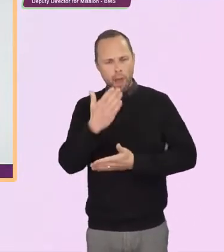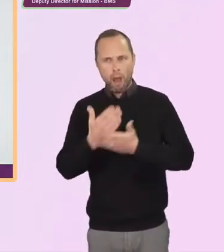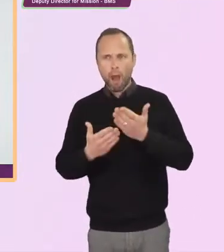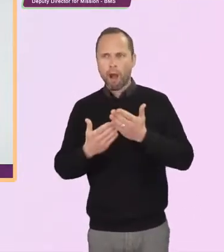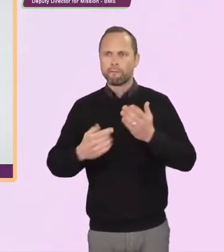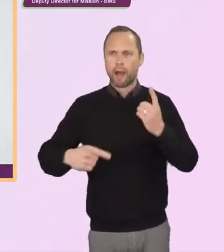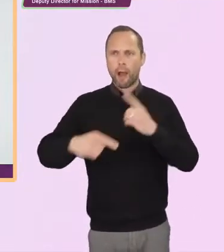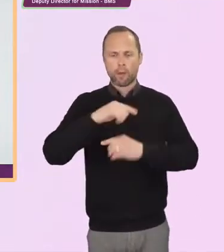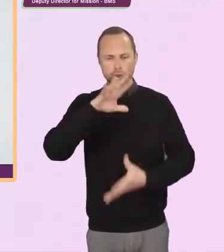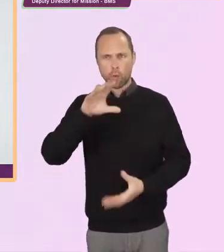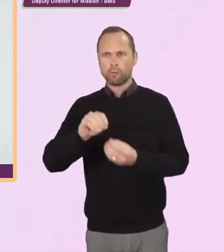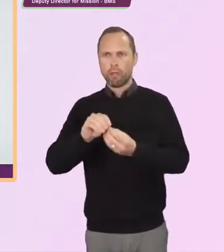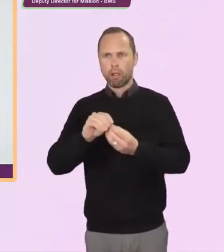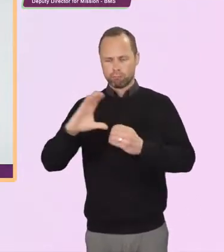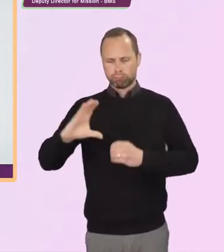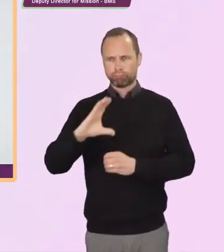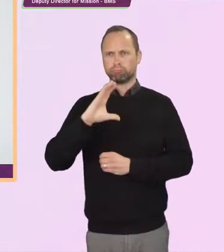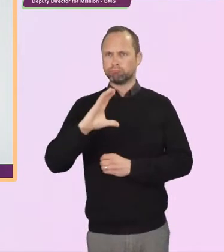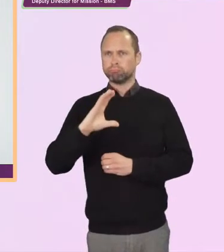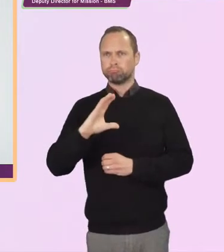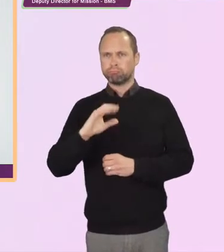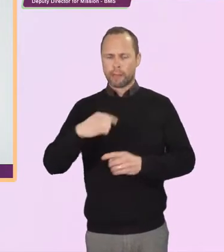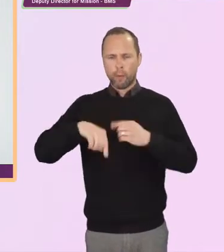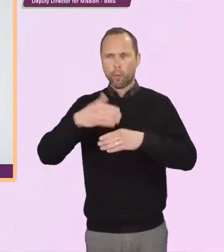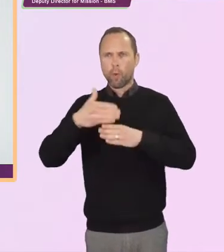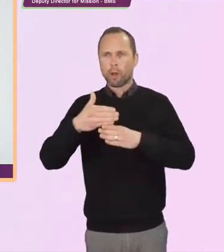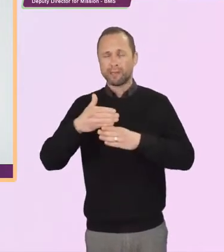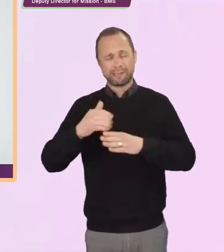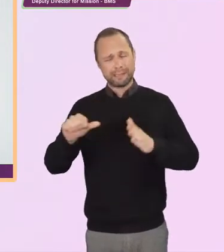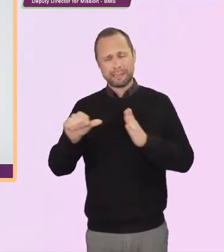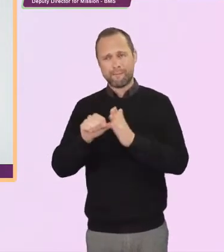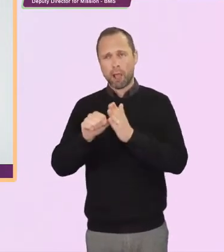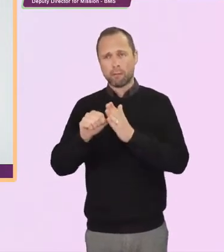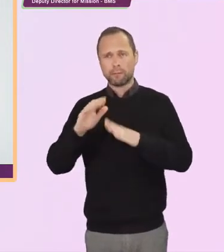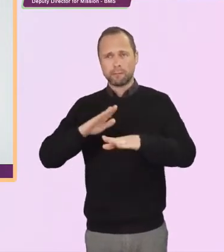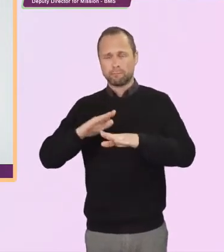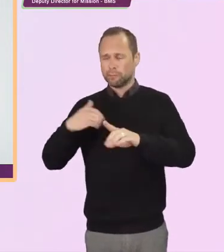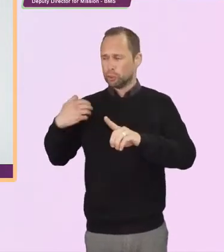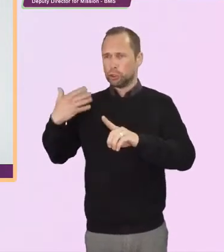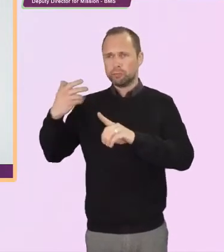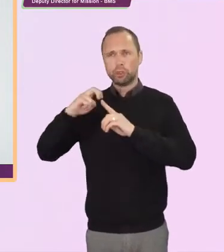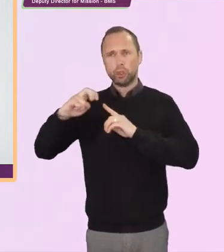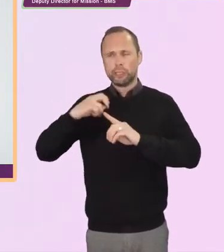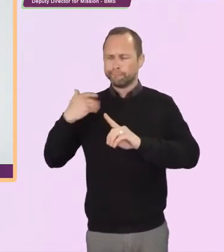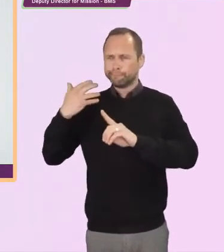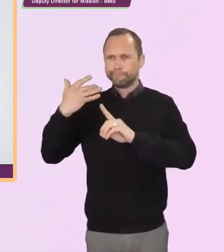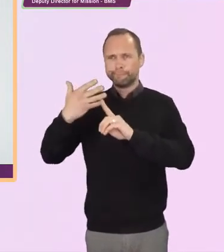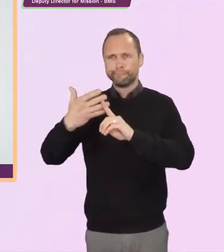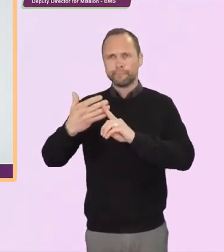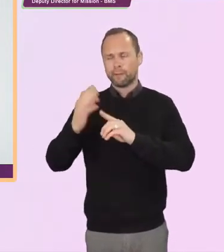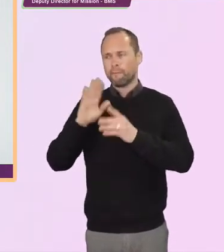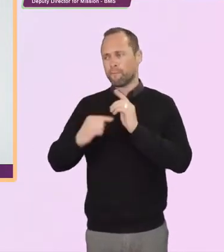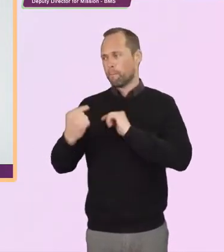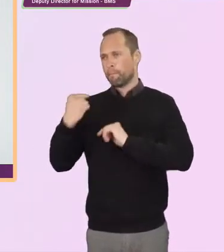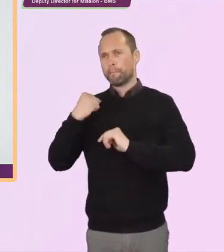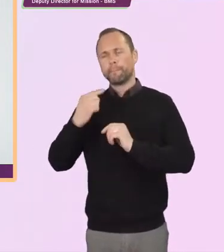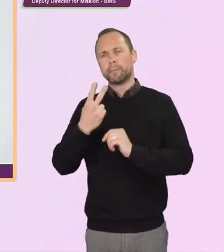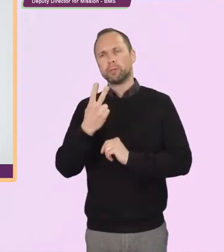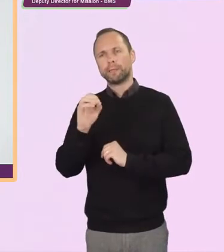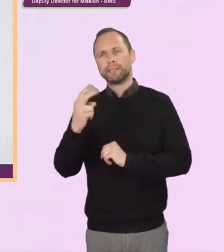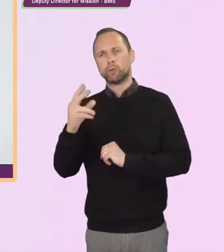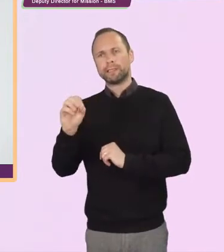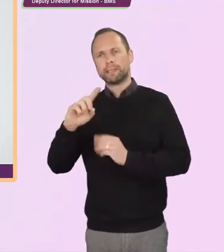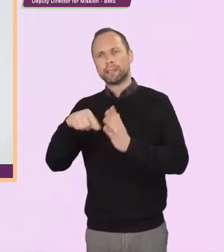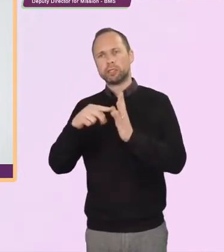complete total, and it's been an incredibly difficult journey at times. Going back to January 2020, we looked at